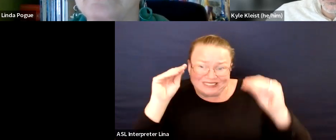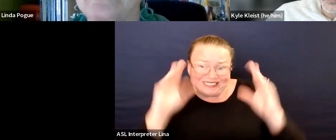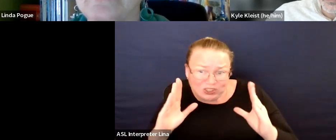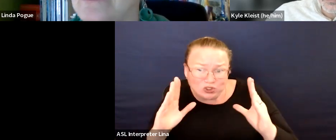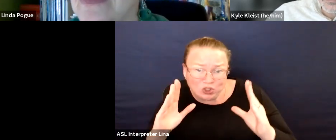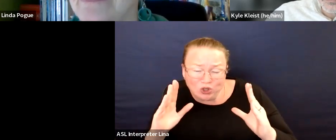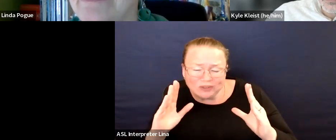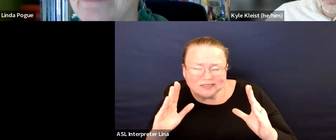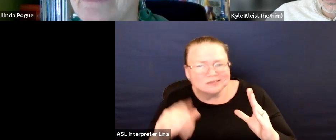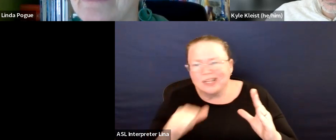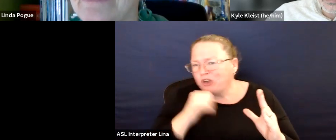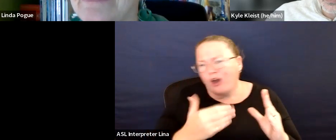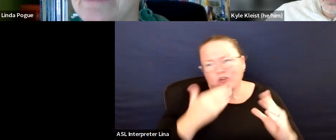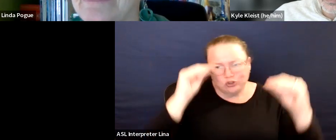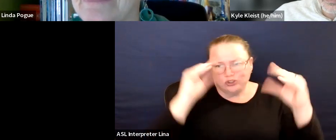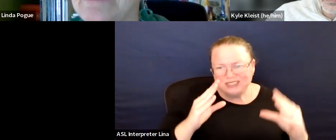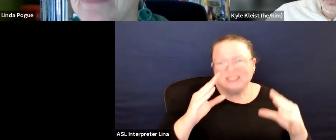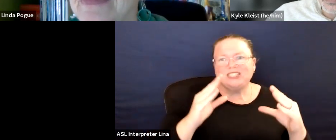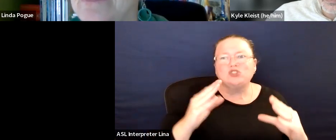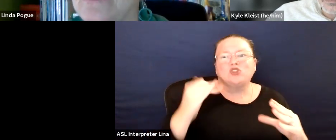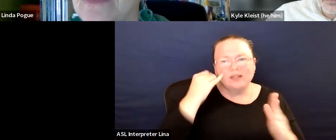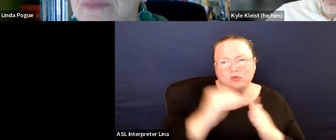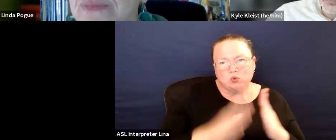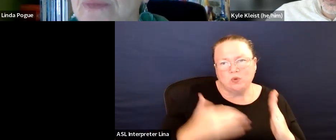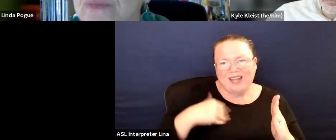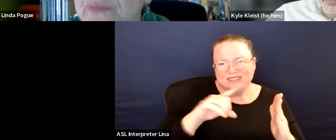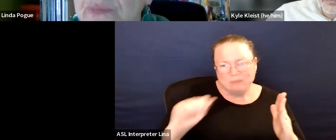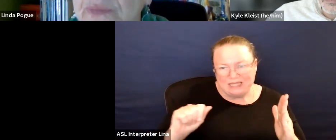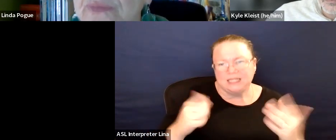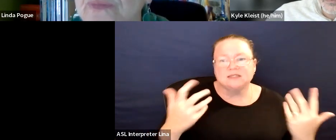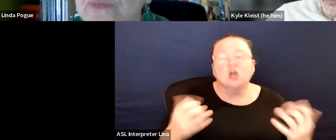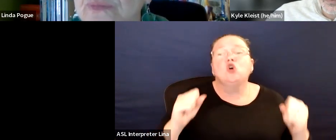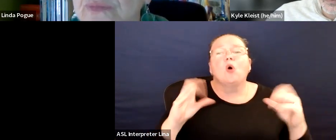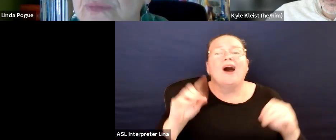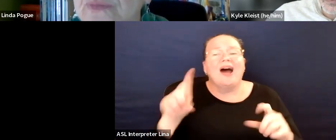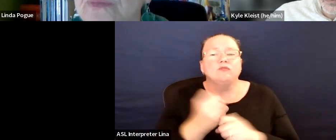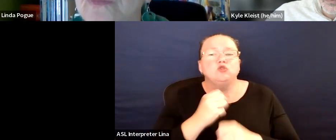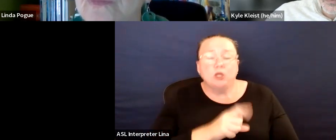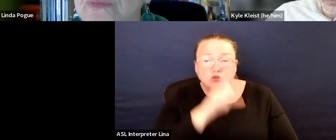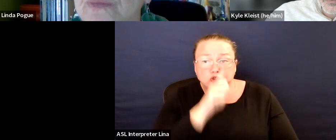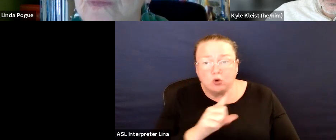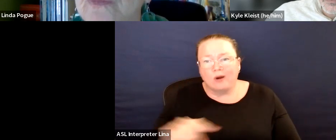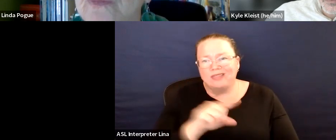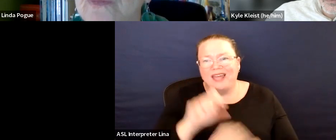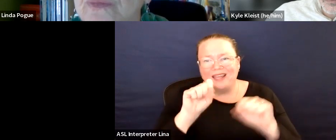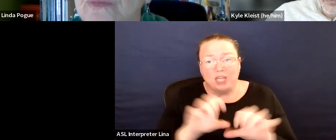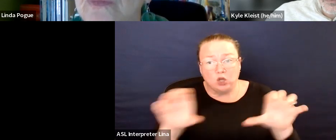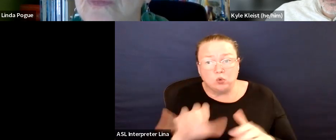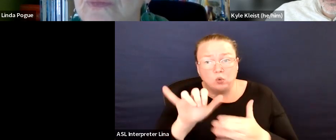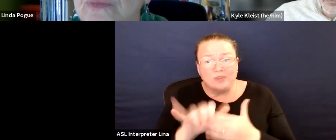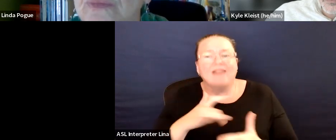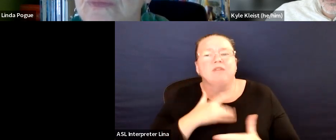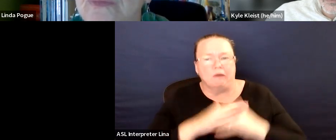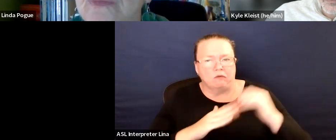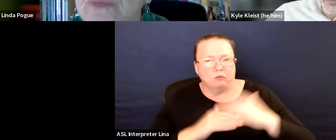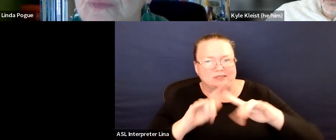but might not be a very good teacher of students with disabilities. And so we have to make sure that they're able to do it and they're comfortable with doing it,